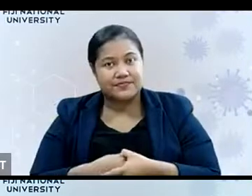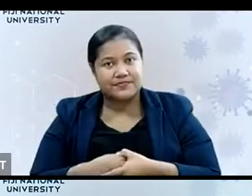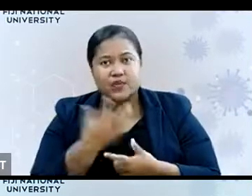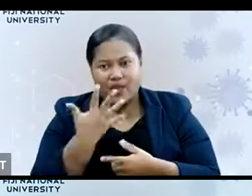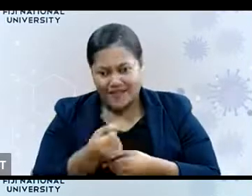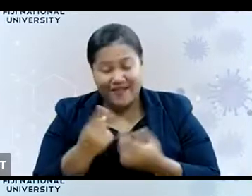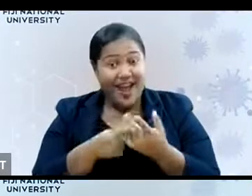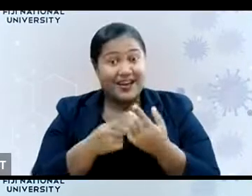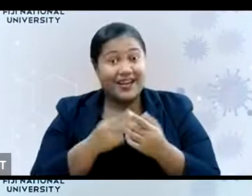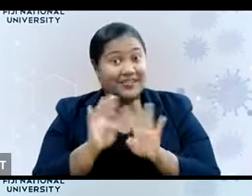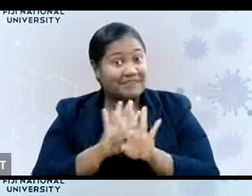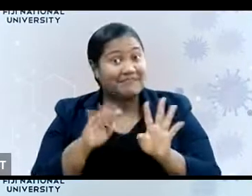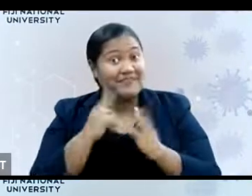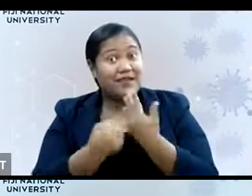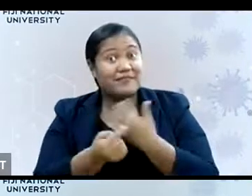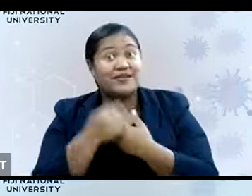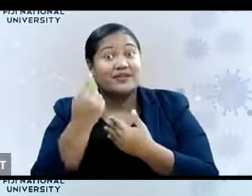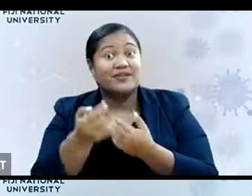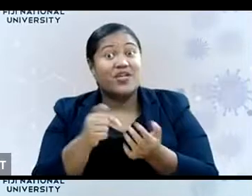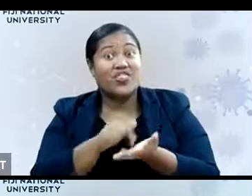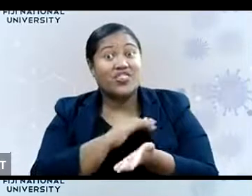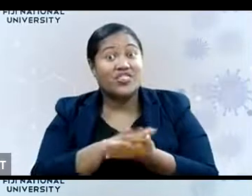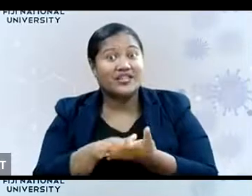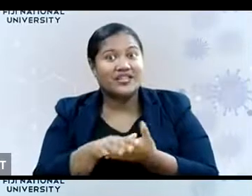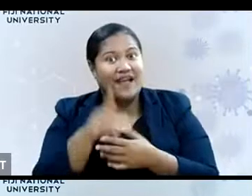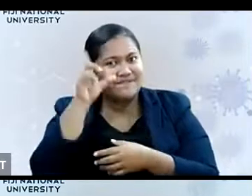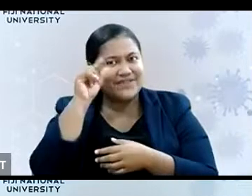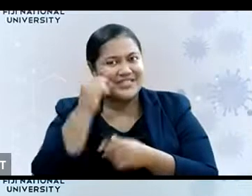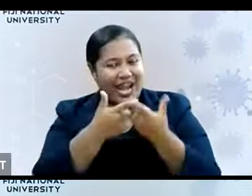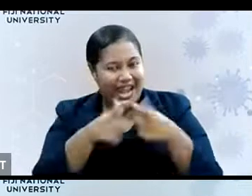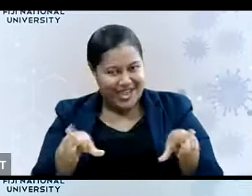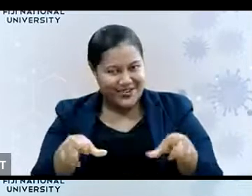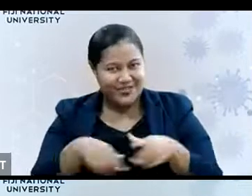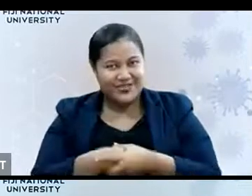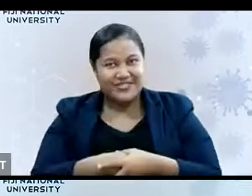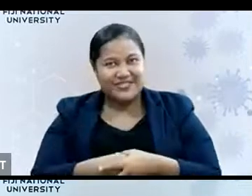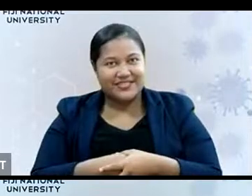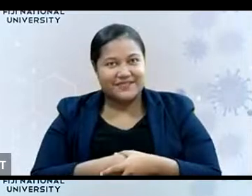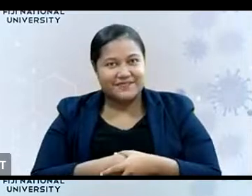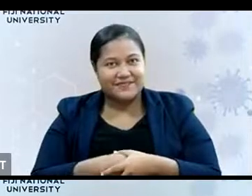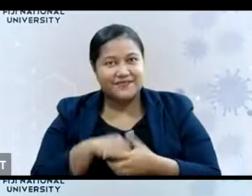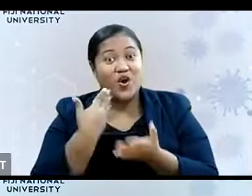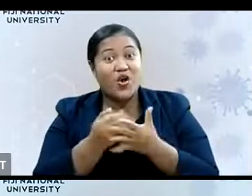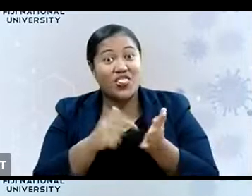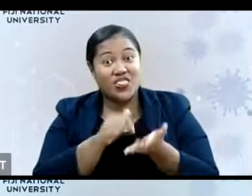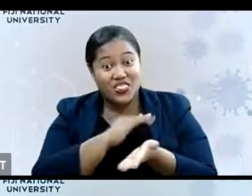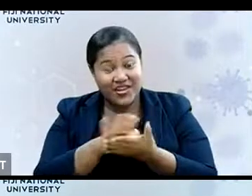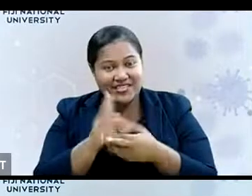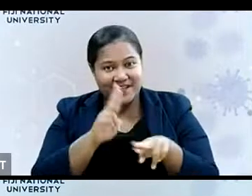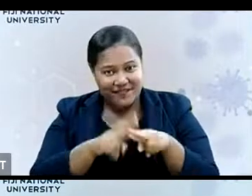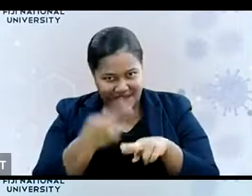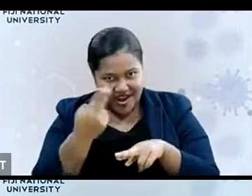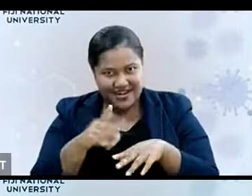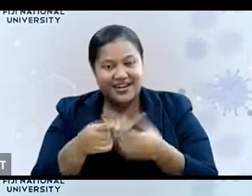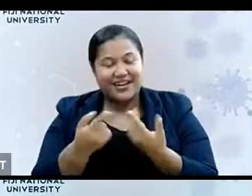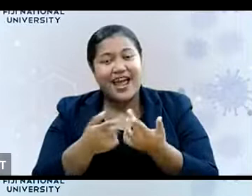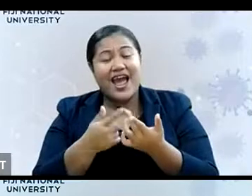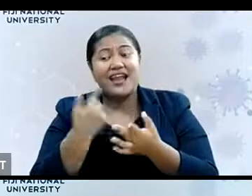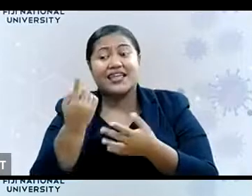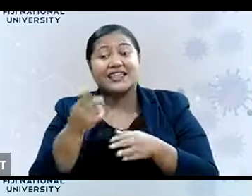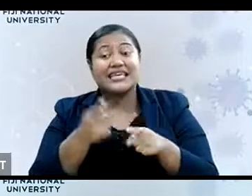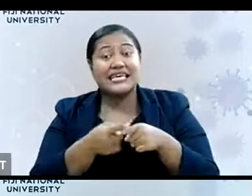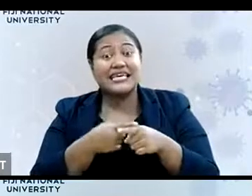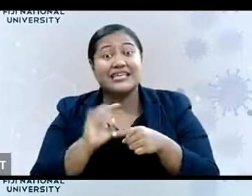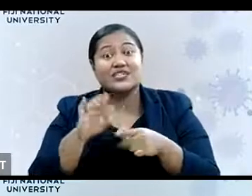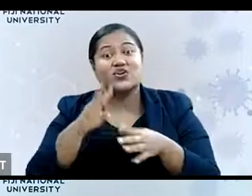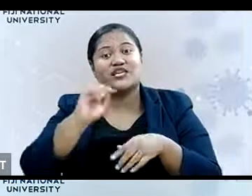another panel coming up on Thursday in the Fijian language, Itoke. So there's two on Thursday and Friday. There's another English one coming up next Monday